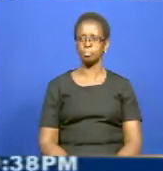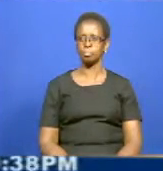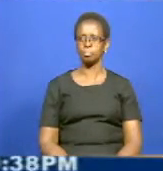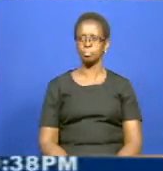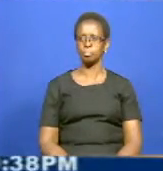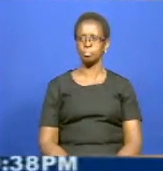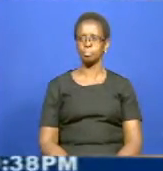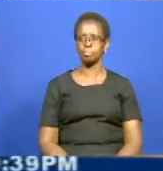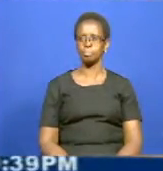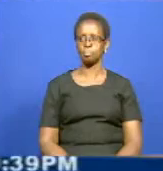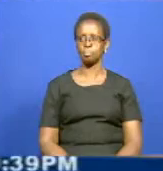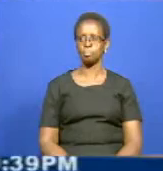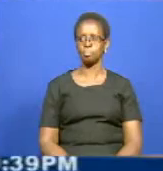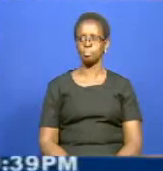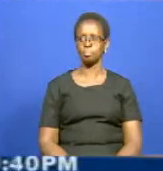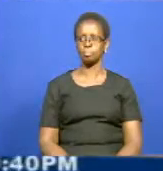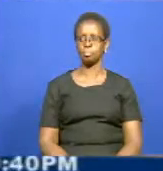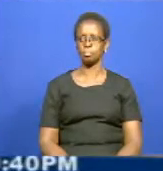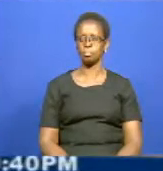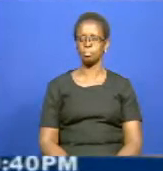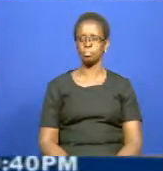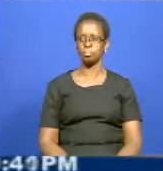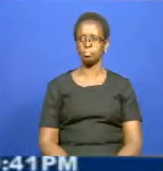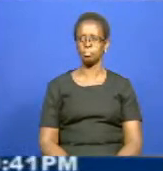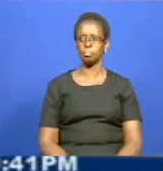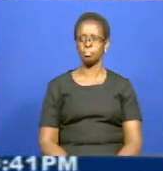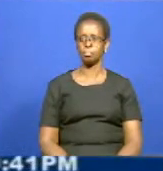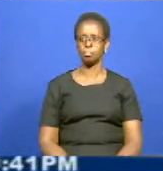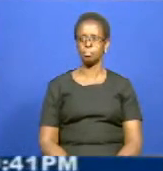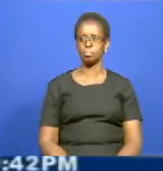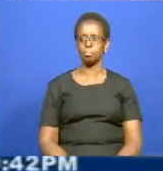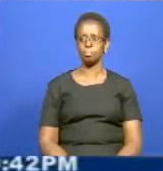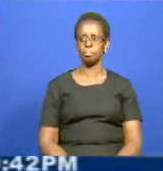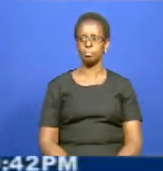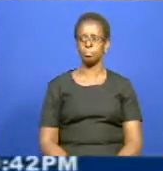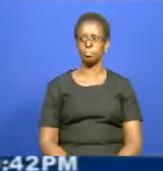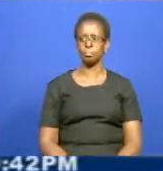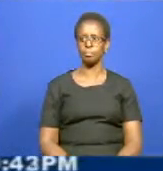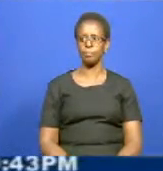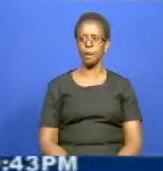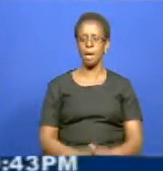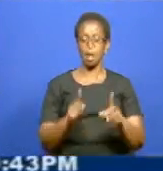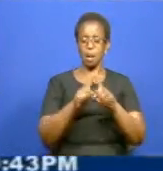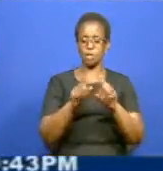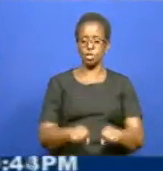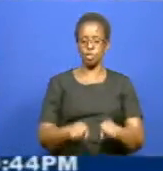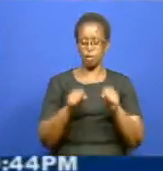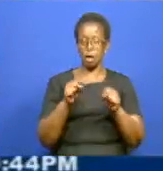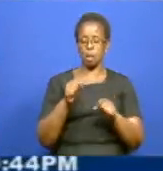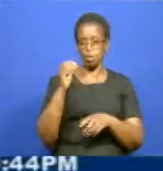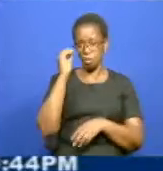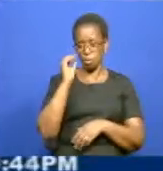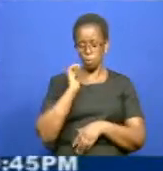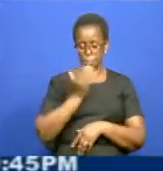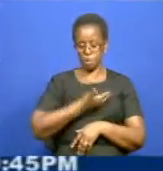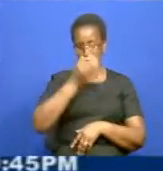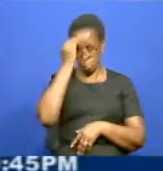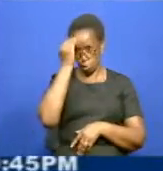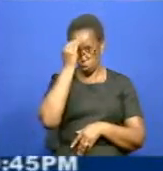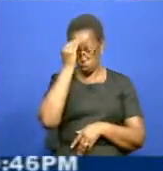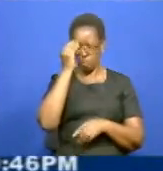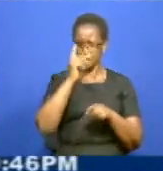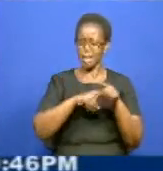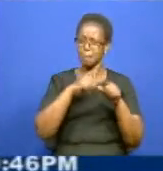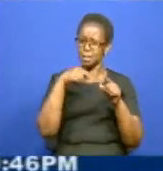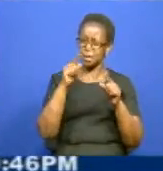Mr. Speaker, keenly, as the chair of the Committee for Education was giving her